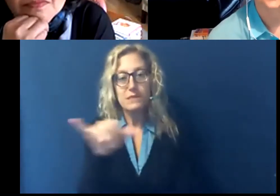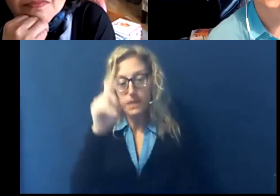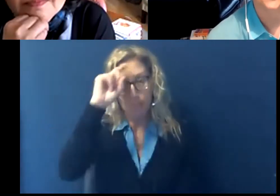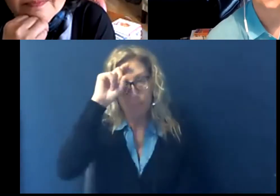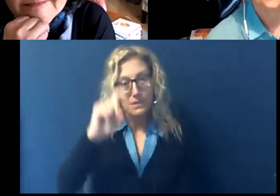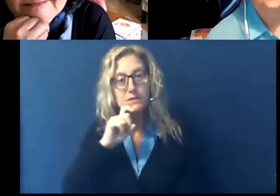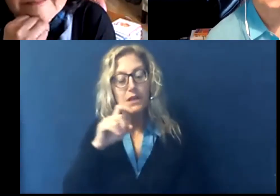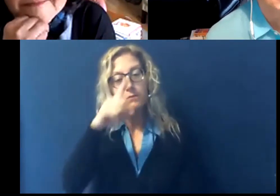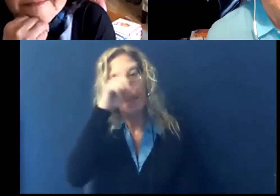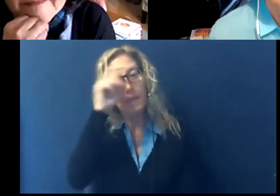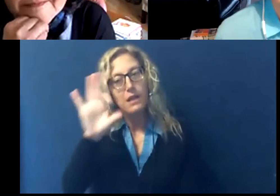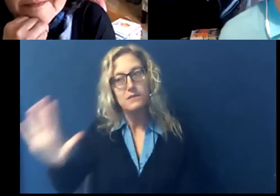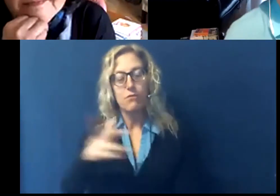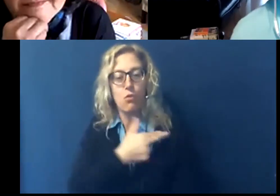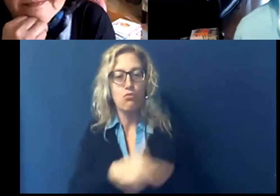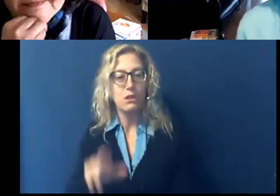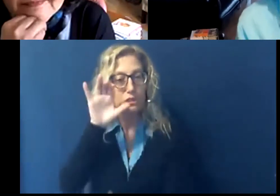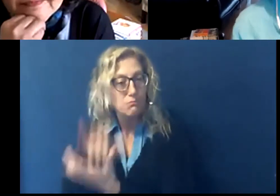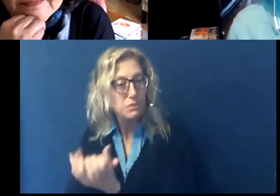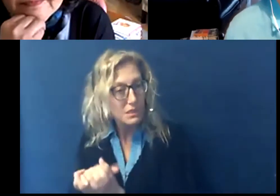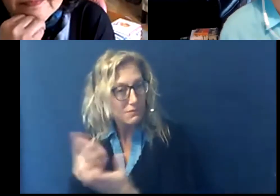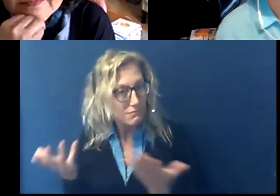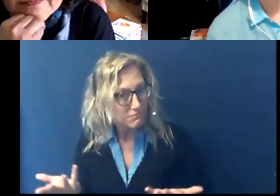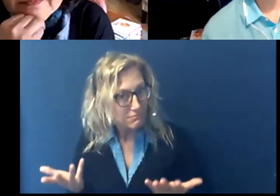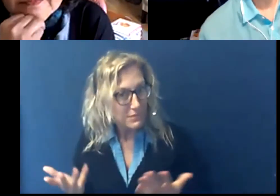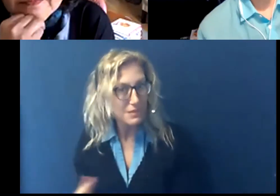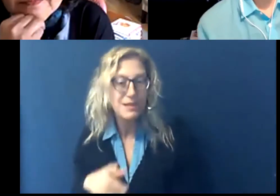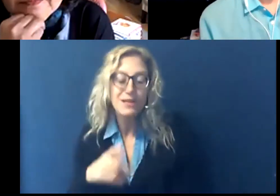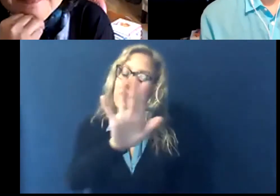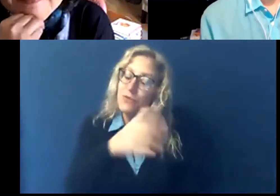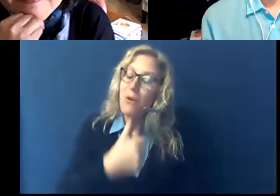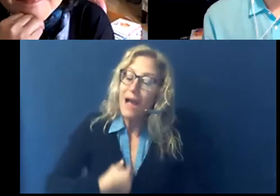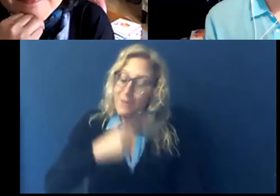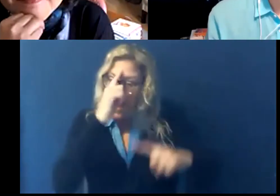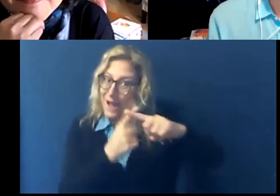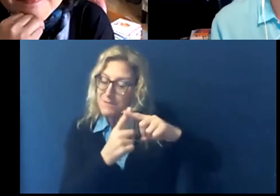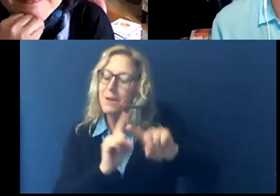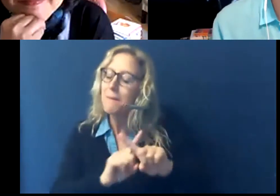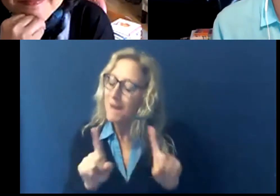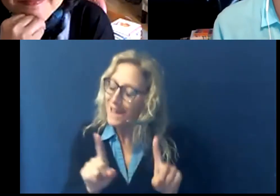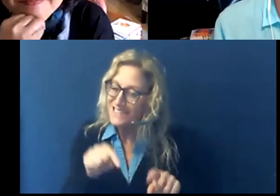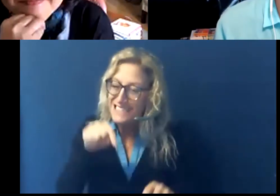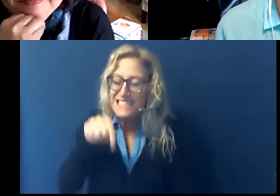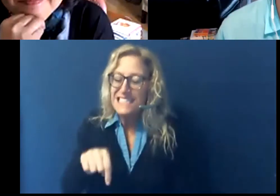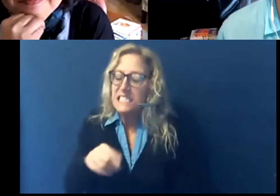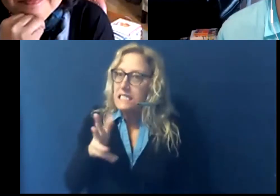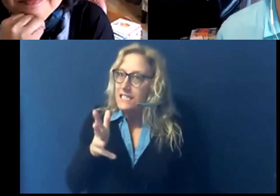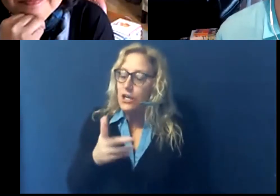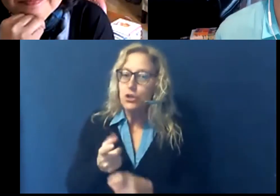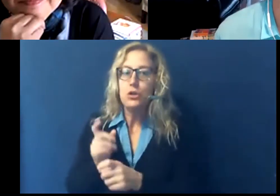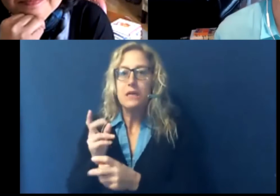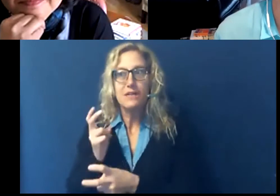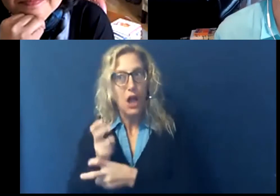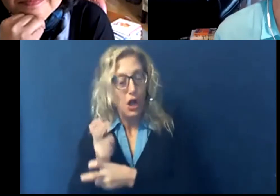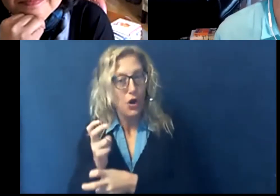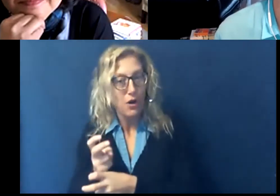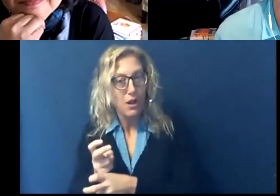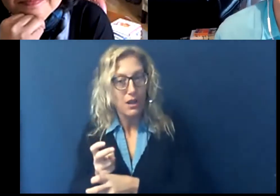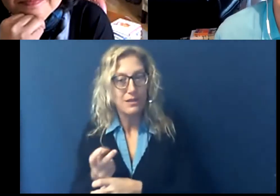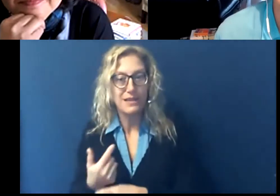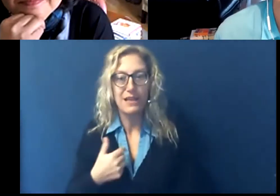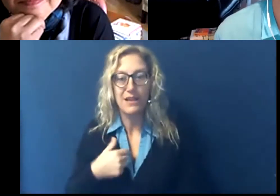religious beliefs. So I told you I was optimistic, but I will tell you in this area, it's trickier. I'm less optimistic about